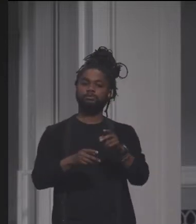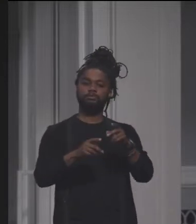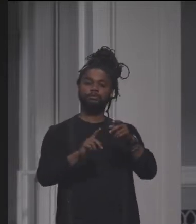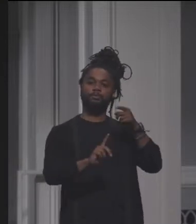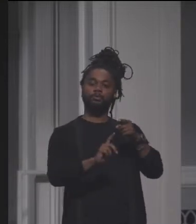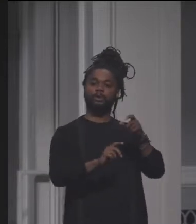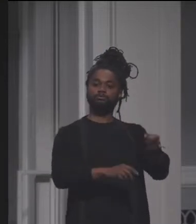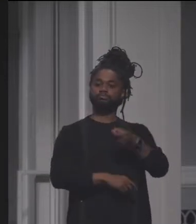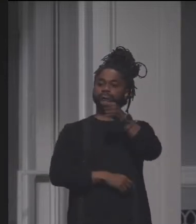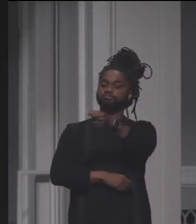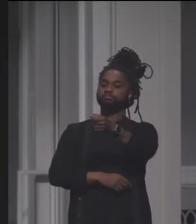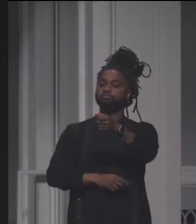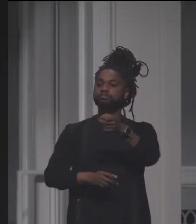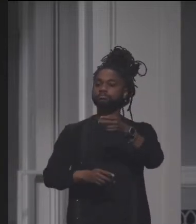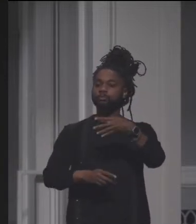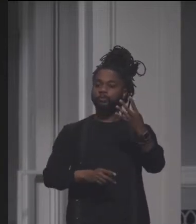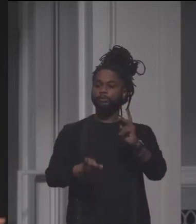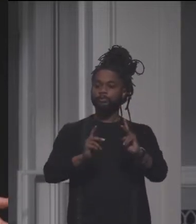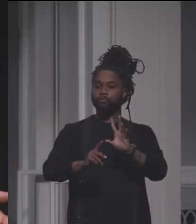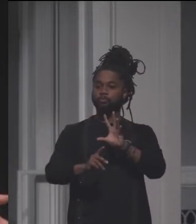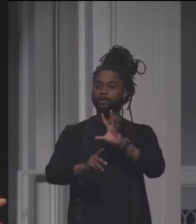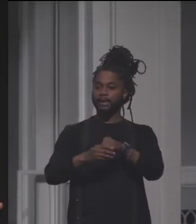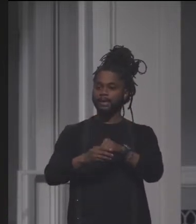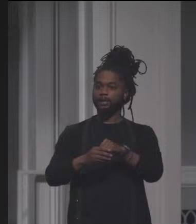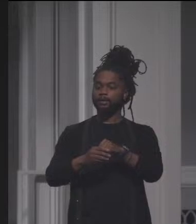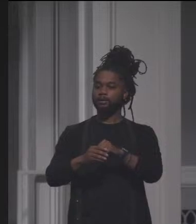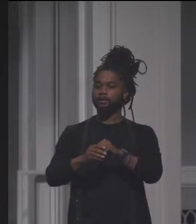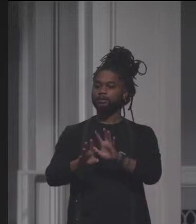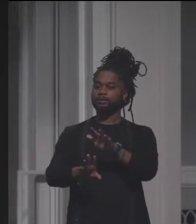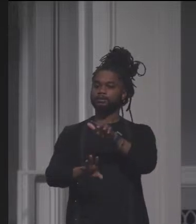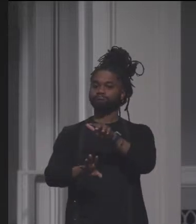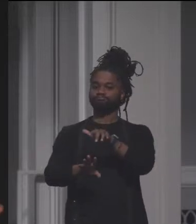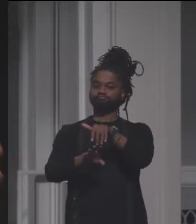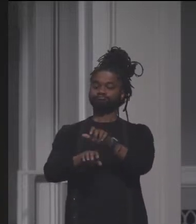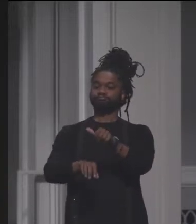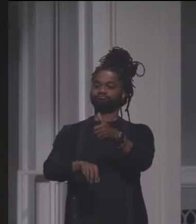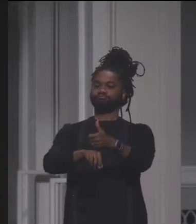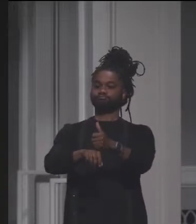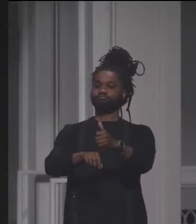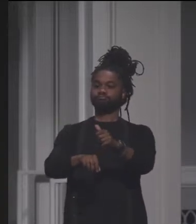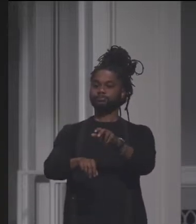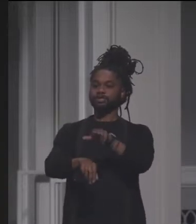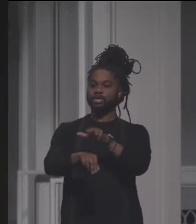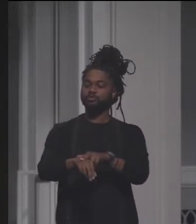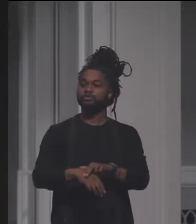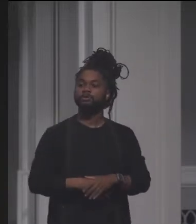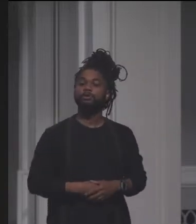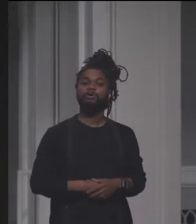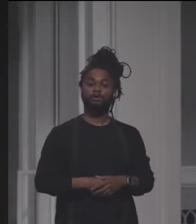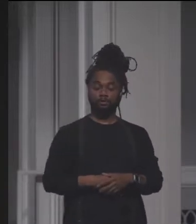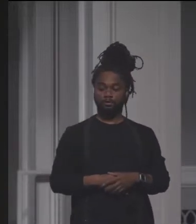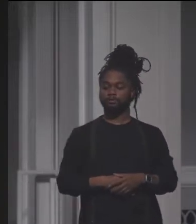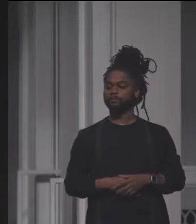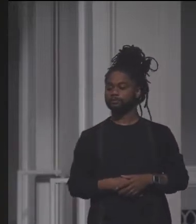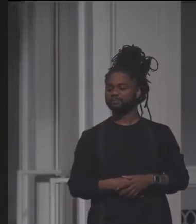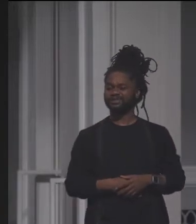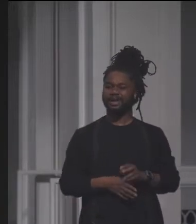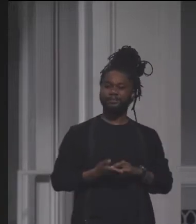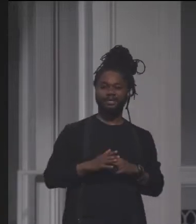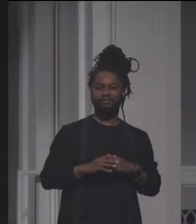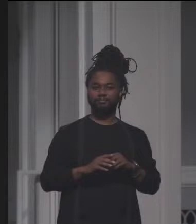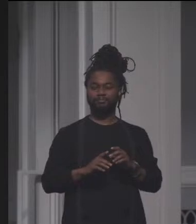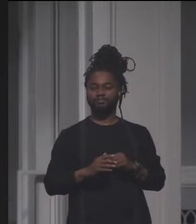nature, like being seen as just people. Mm-hmm. So actually, I mean, it's not like I write